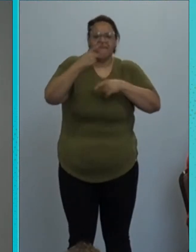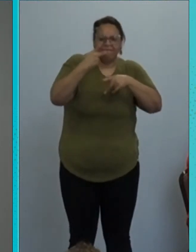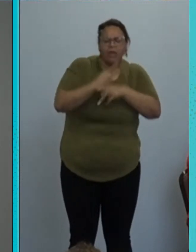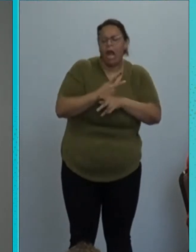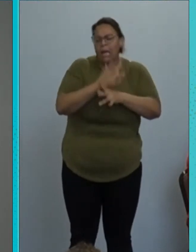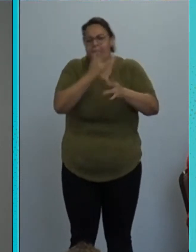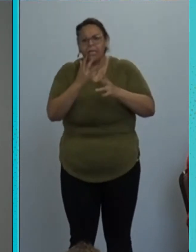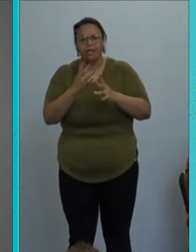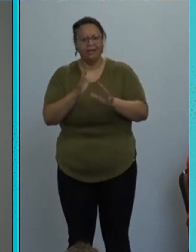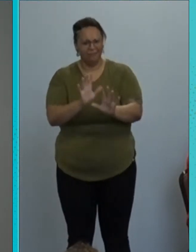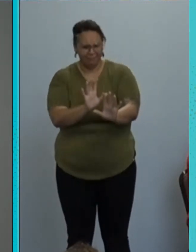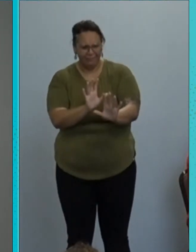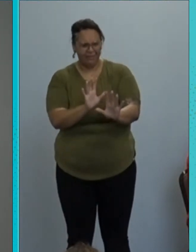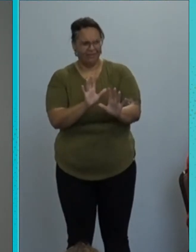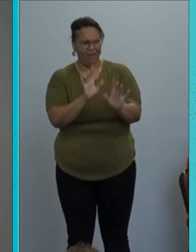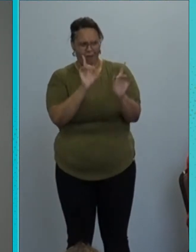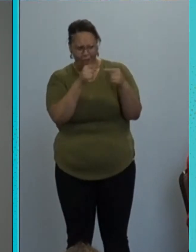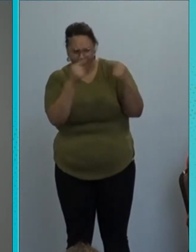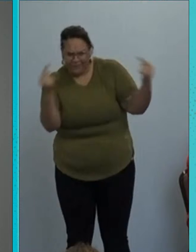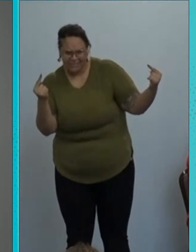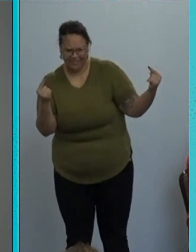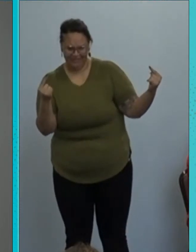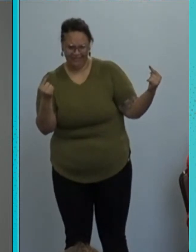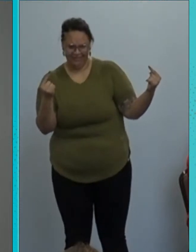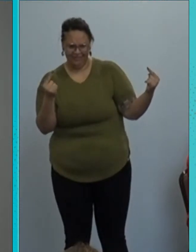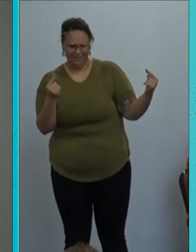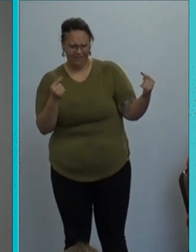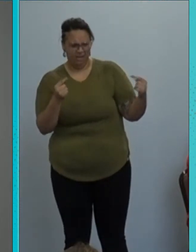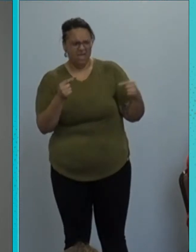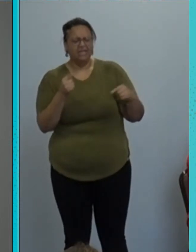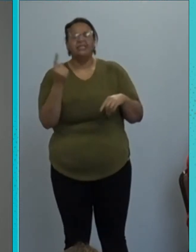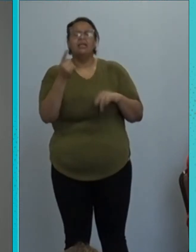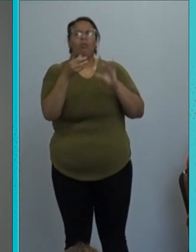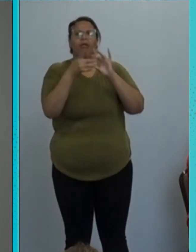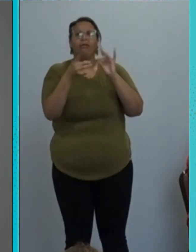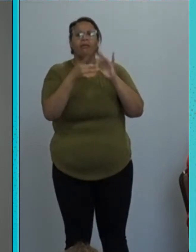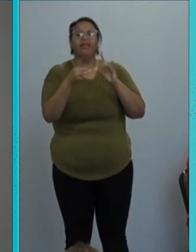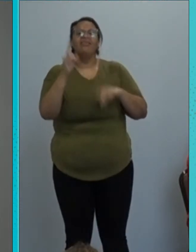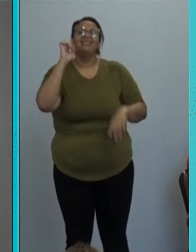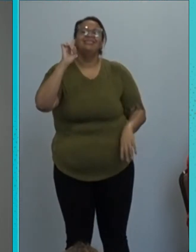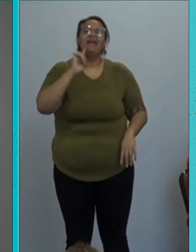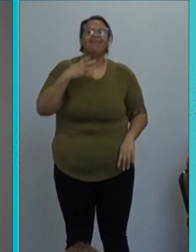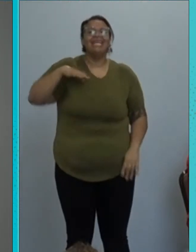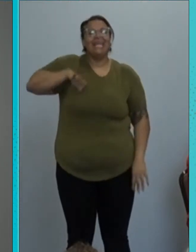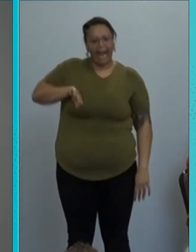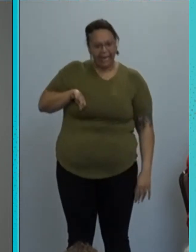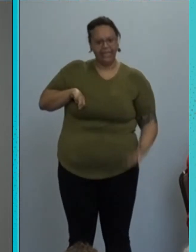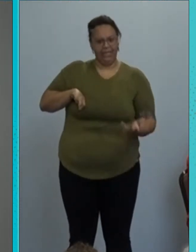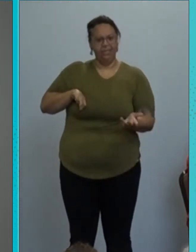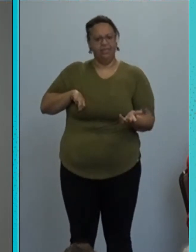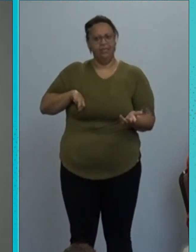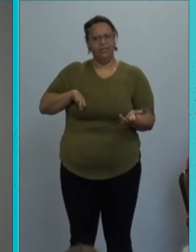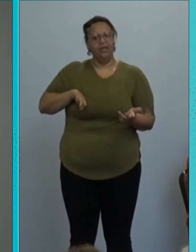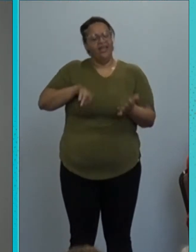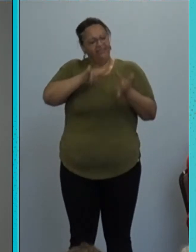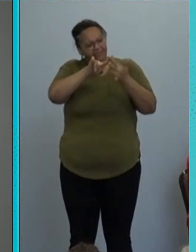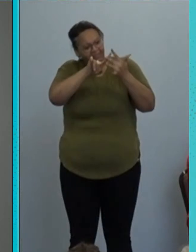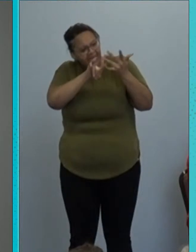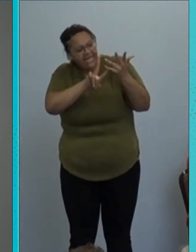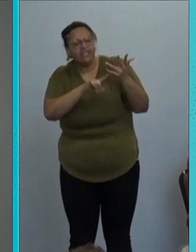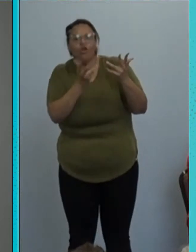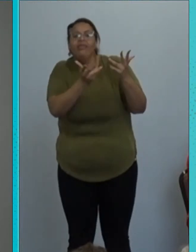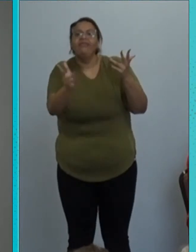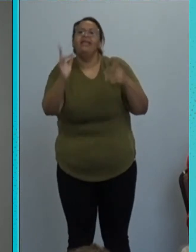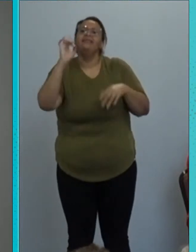the opposite of that. This is, as someone put it, deaf gain. These are the things that